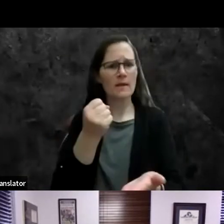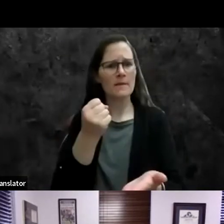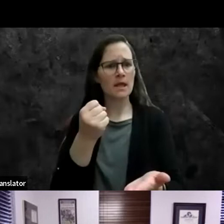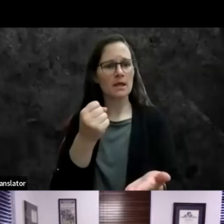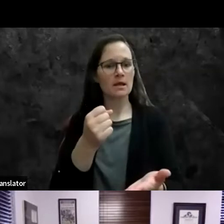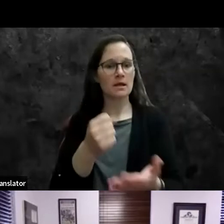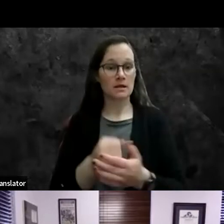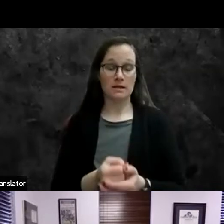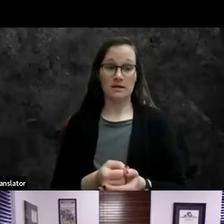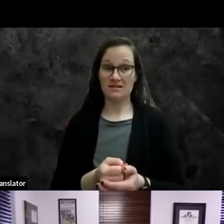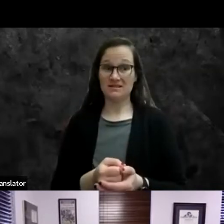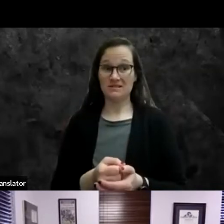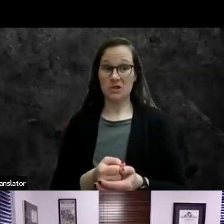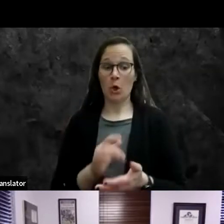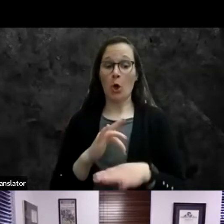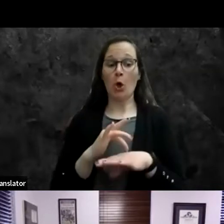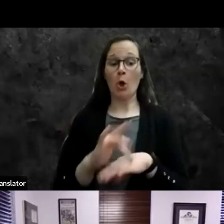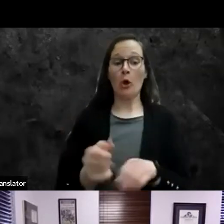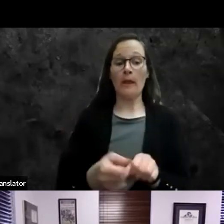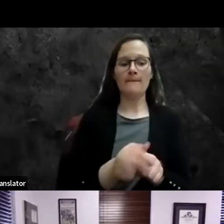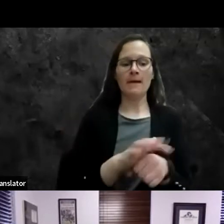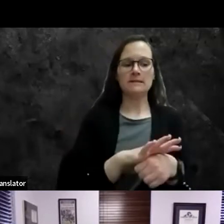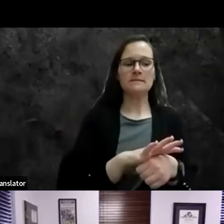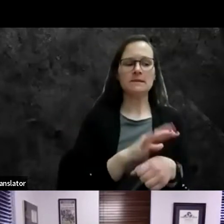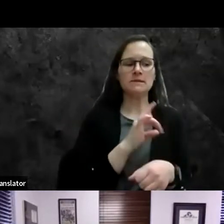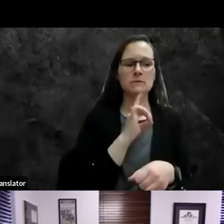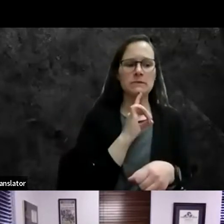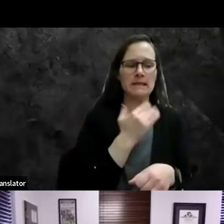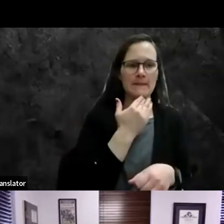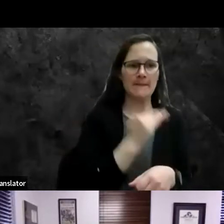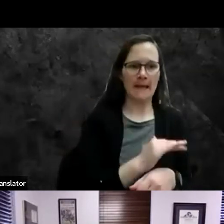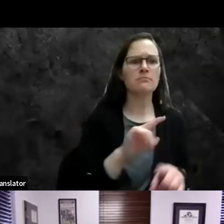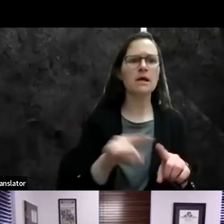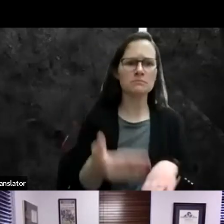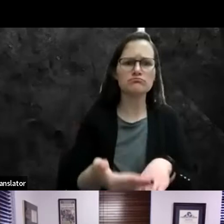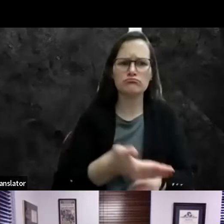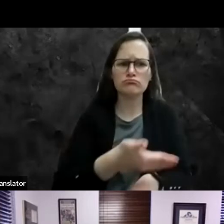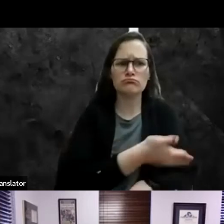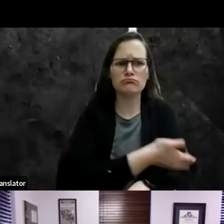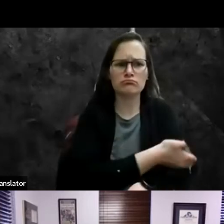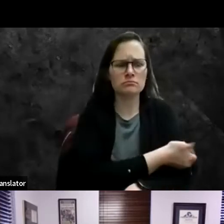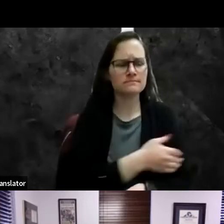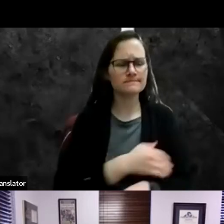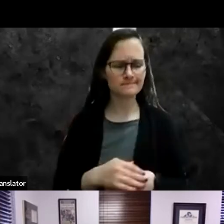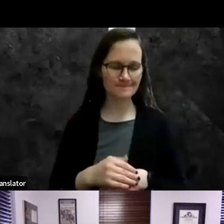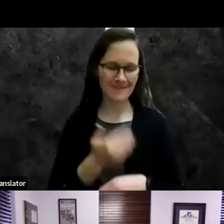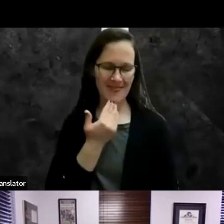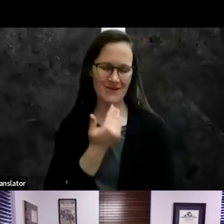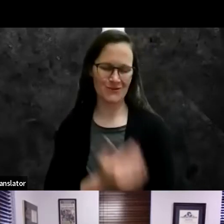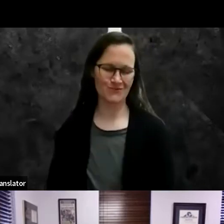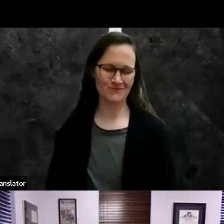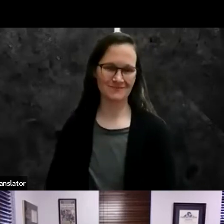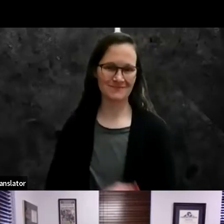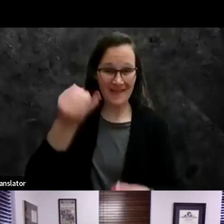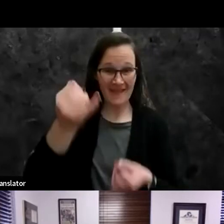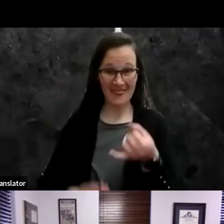some really bad missteps. I think it is actually doing a much better job now. Great, thank you. And the last